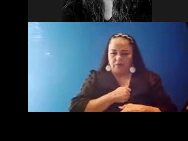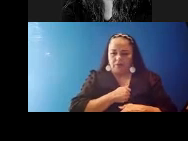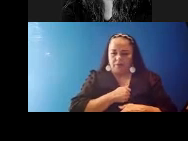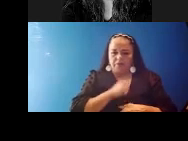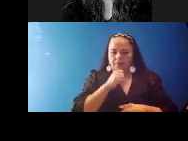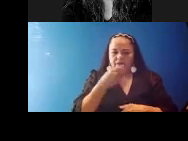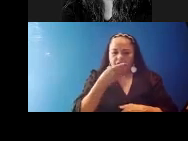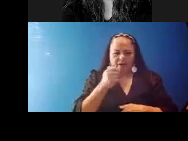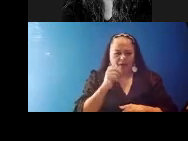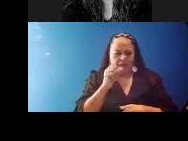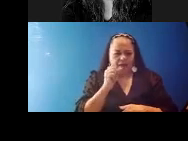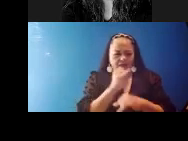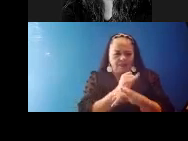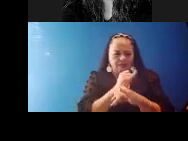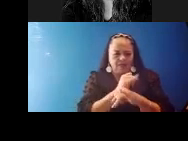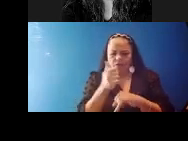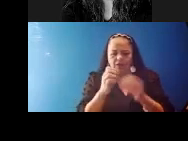anymore, Mike. What is?